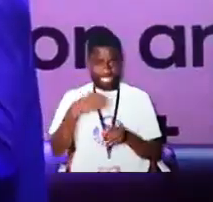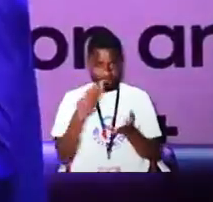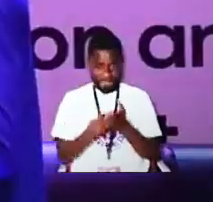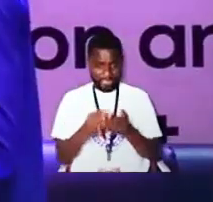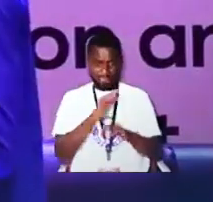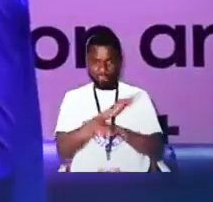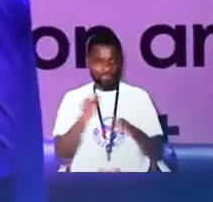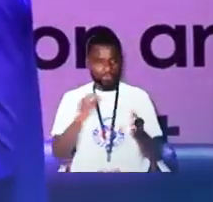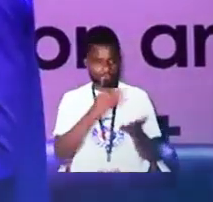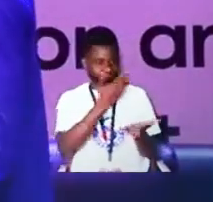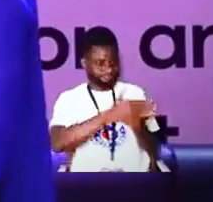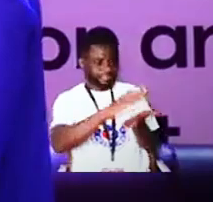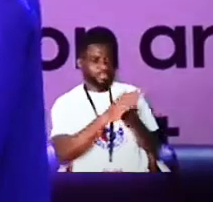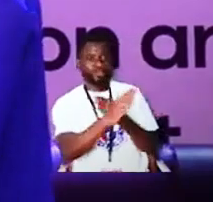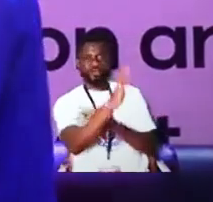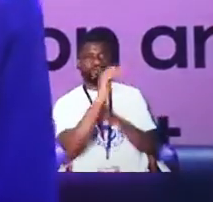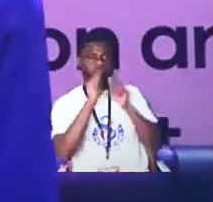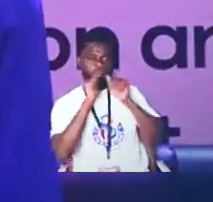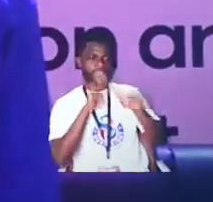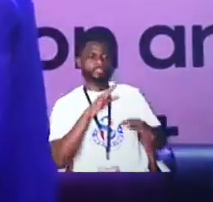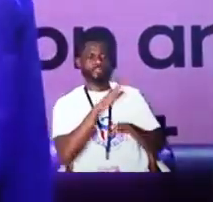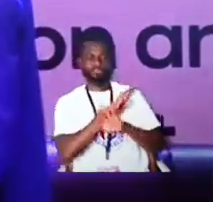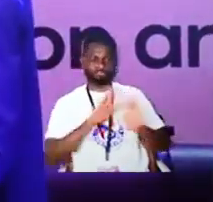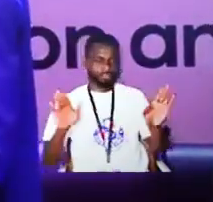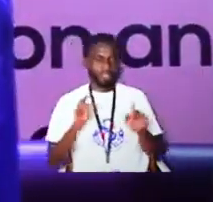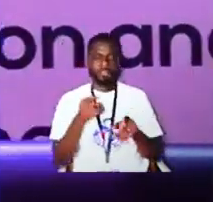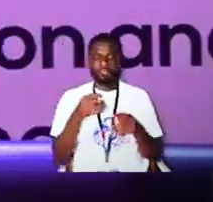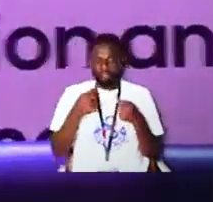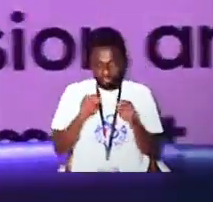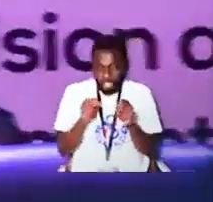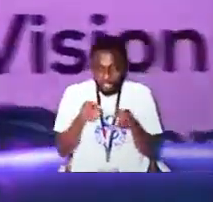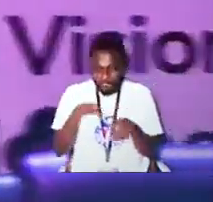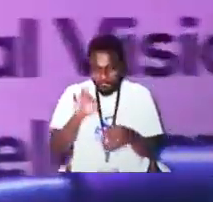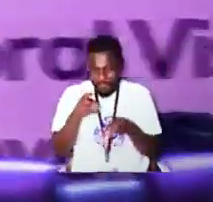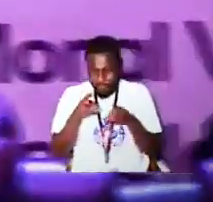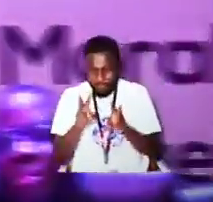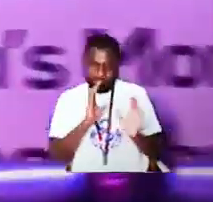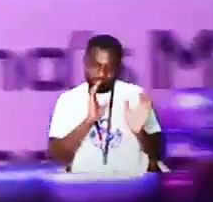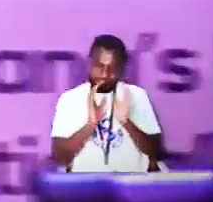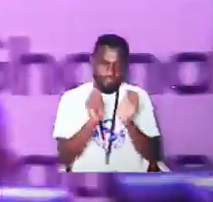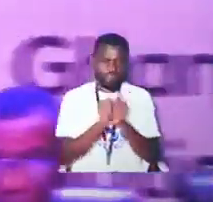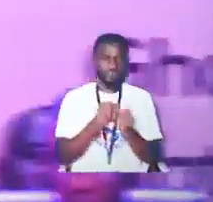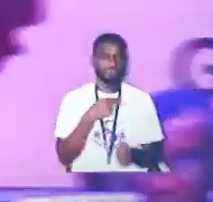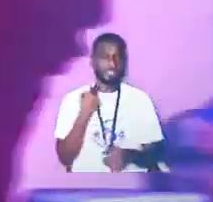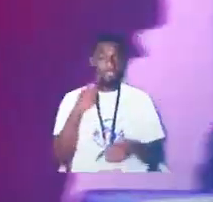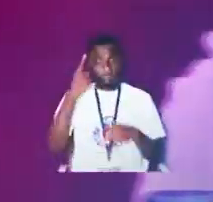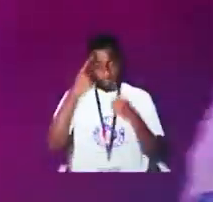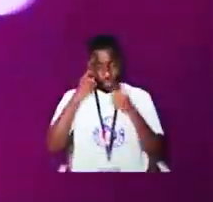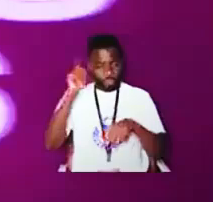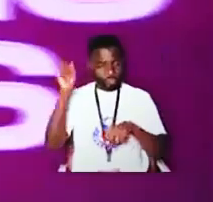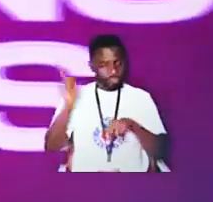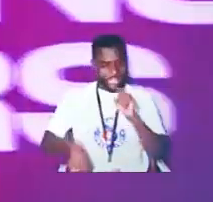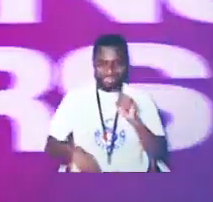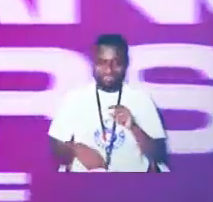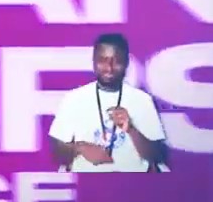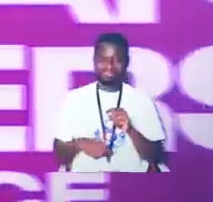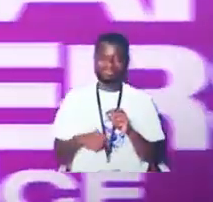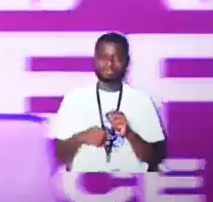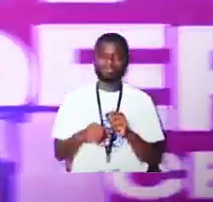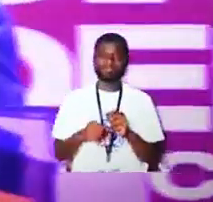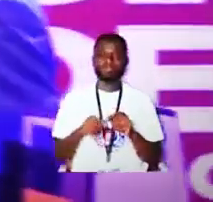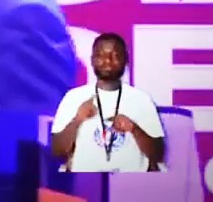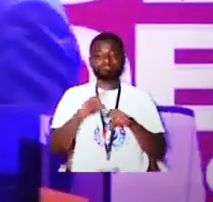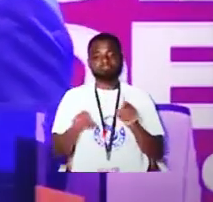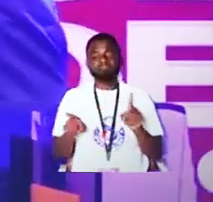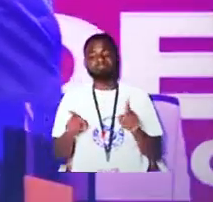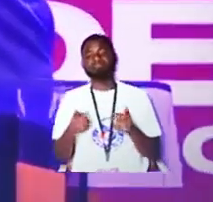you. Find a way of talking to the pastor, because you can't value God bless you. But in our